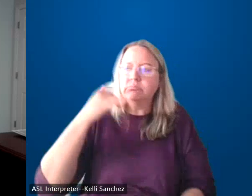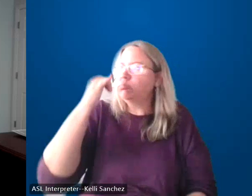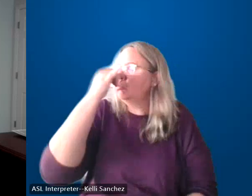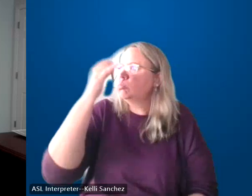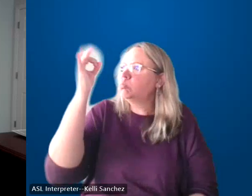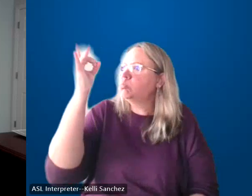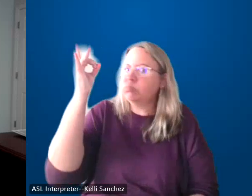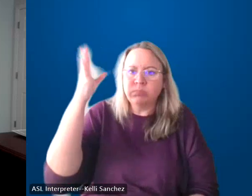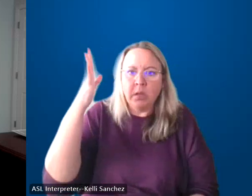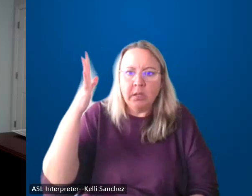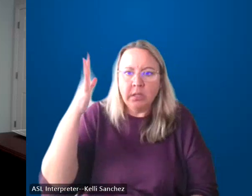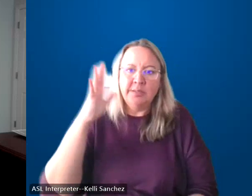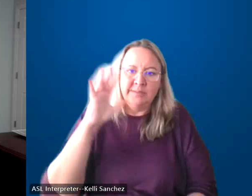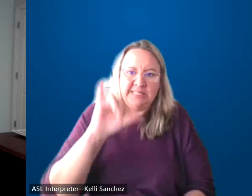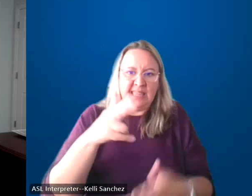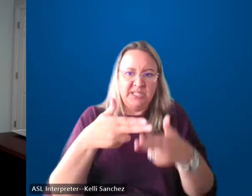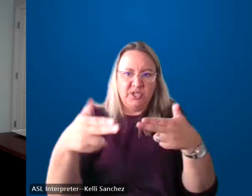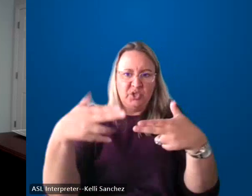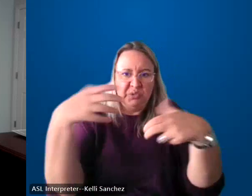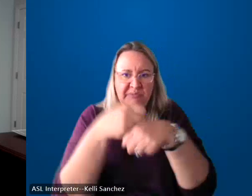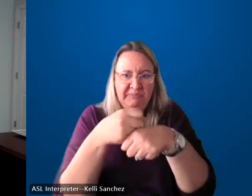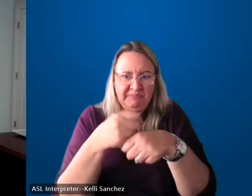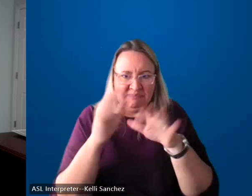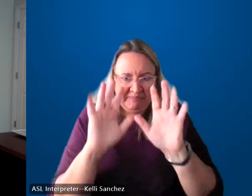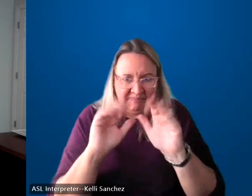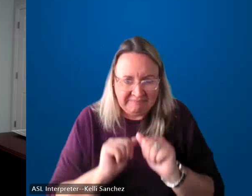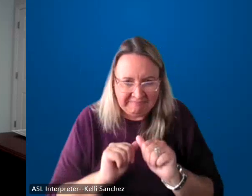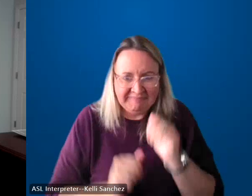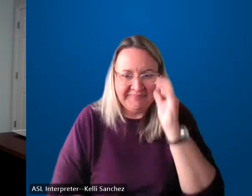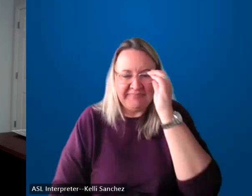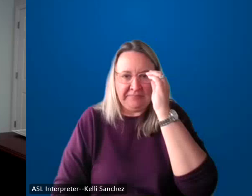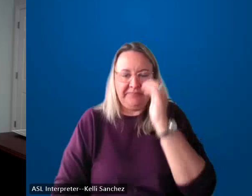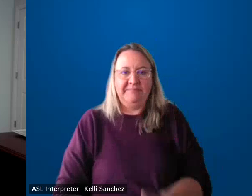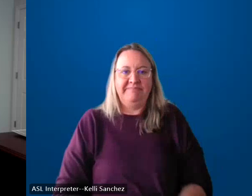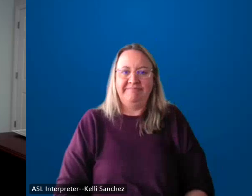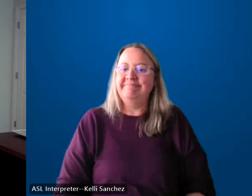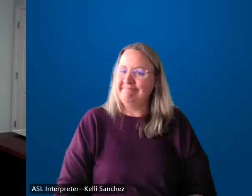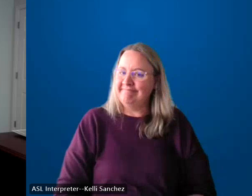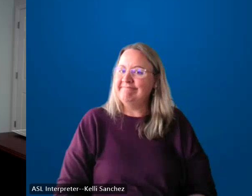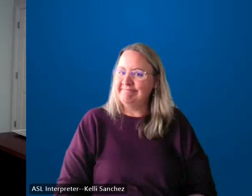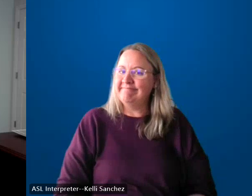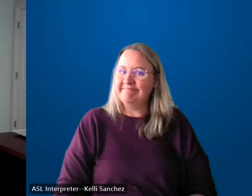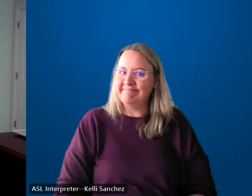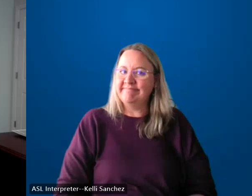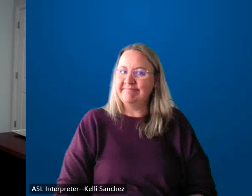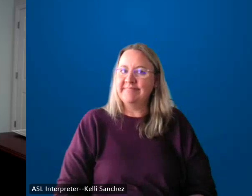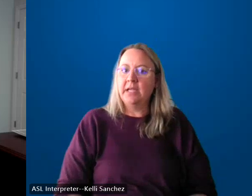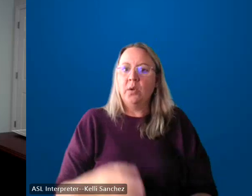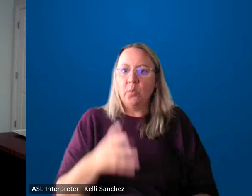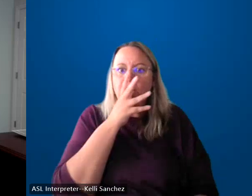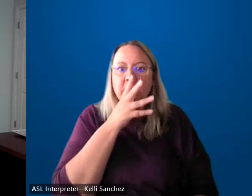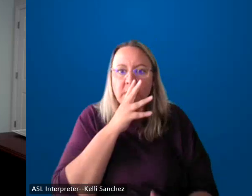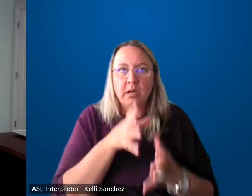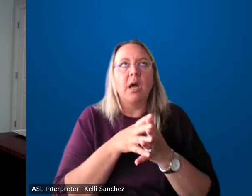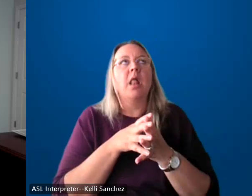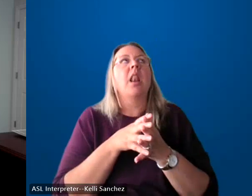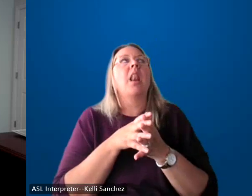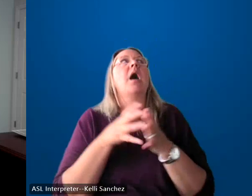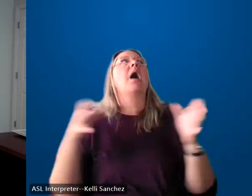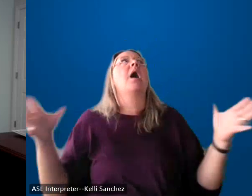Right. I'm just giving you the short version of it. Yeah, I know that we could probably spend hours and hours talking about all this